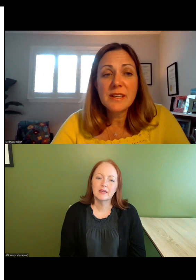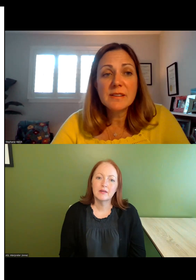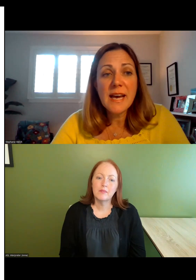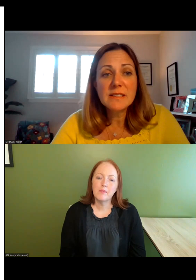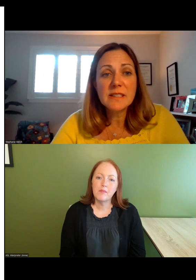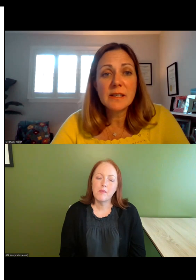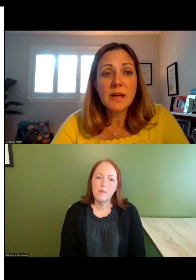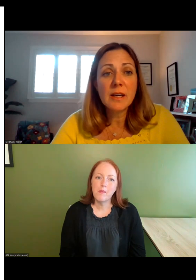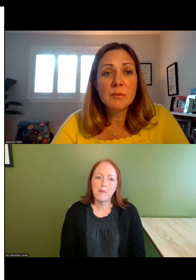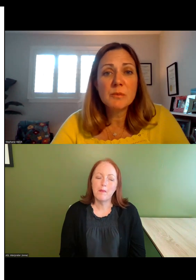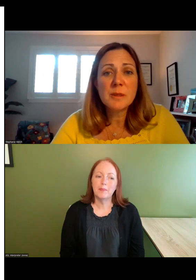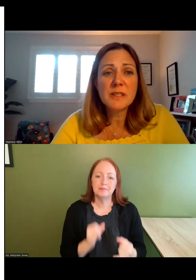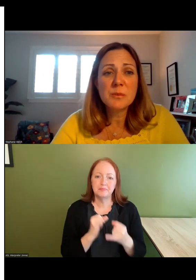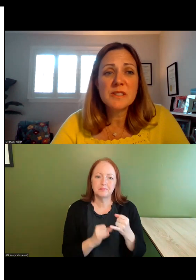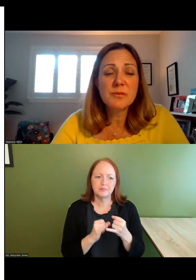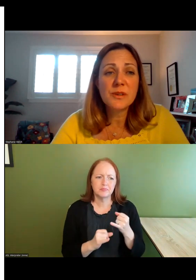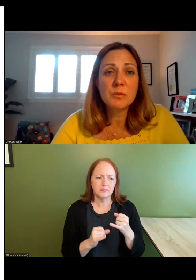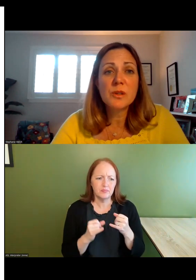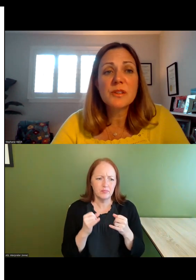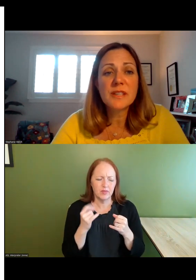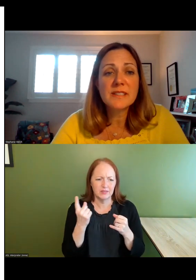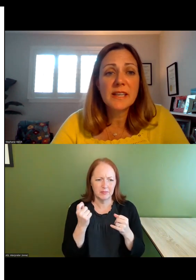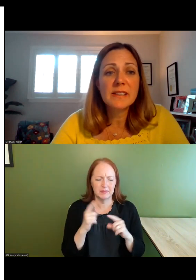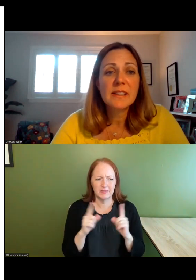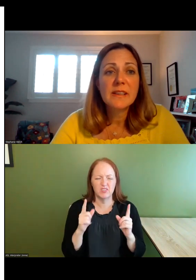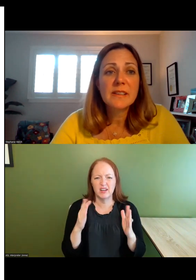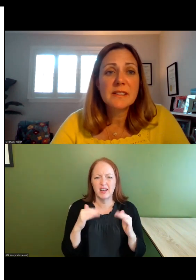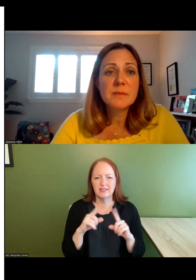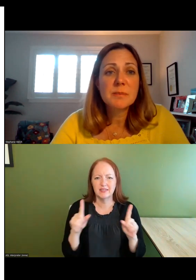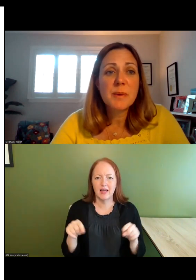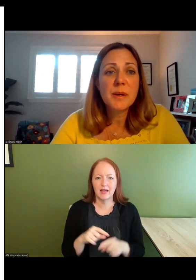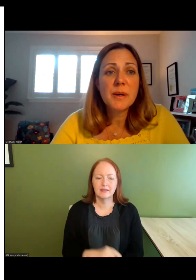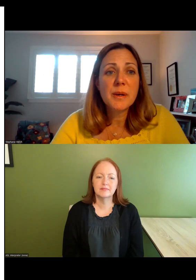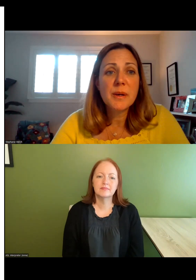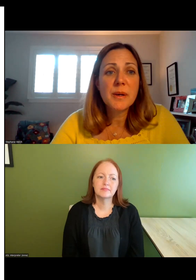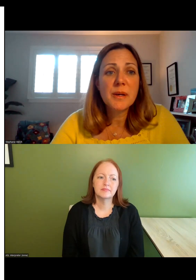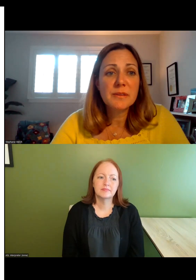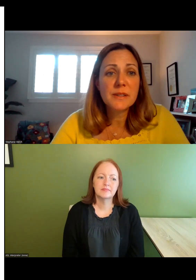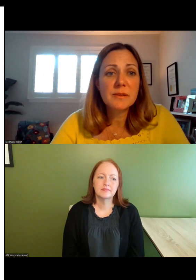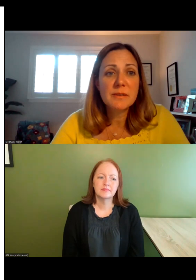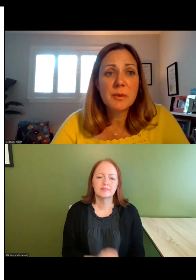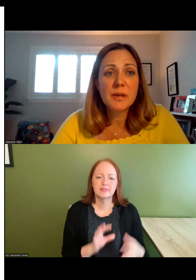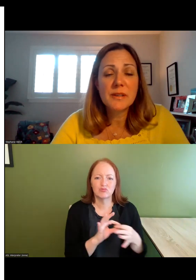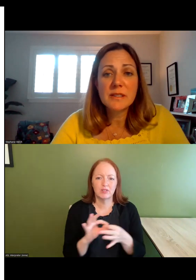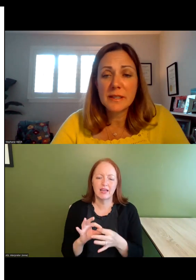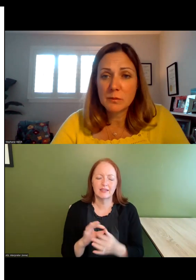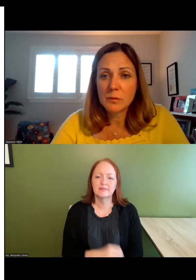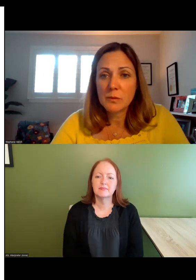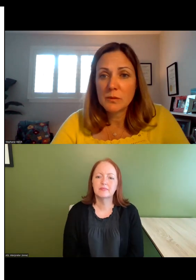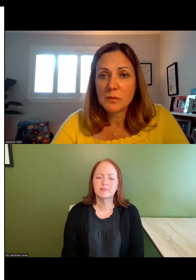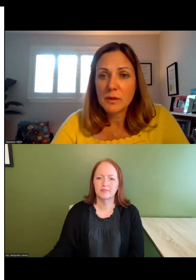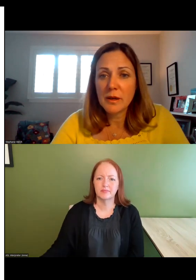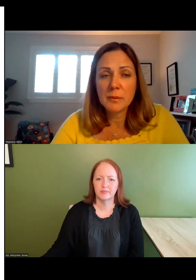And I think lastly, something that was different, and we'll go to the next slide because it's part of, definitely part of the next slide.